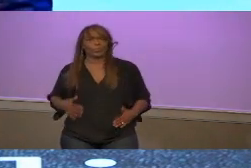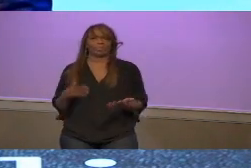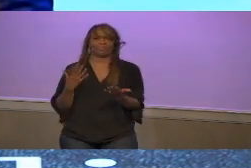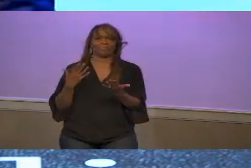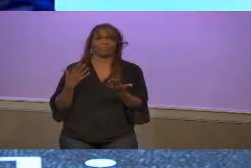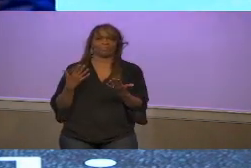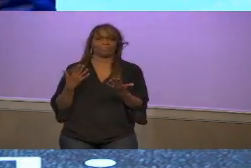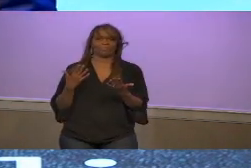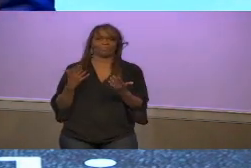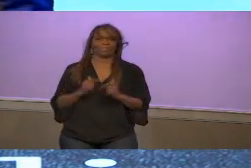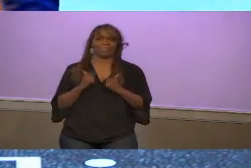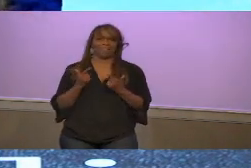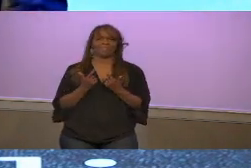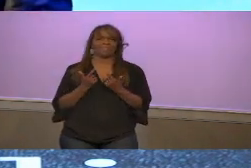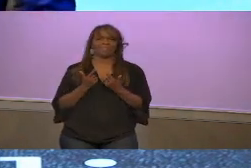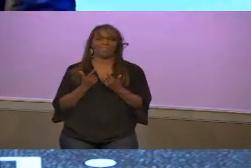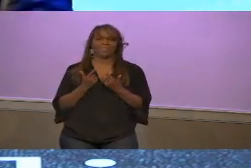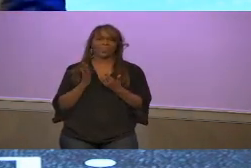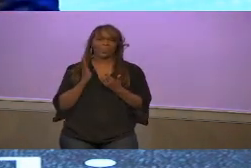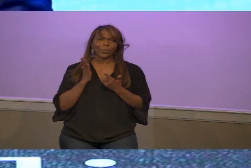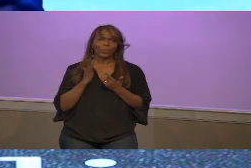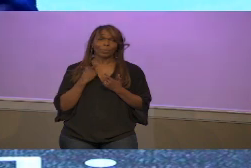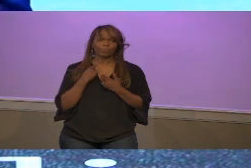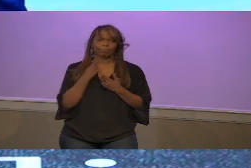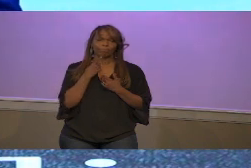state will let you down.